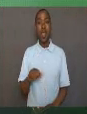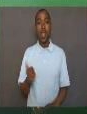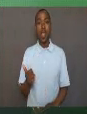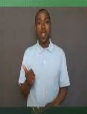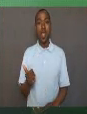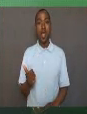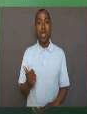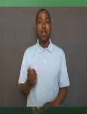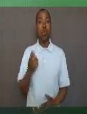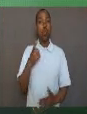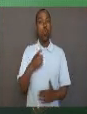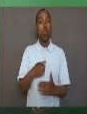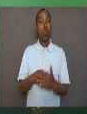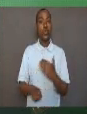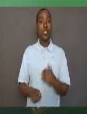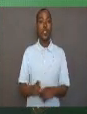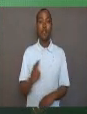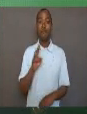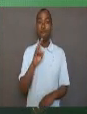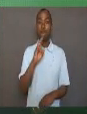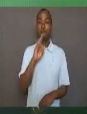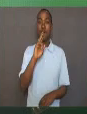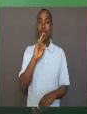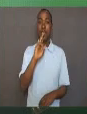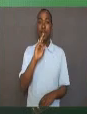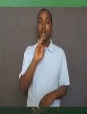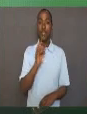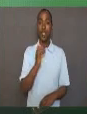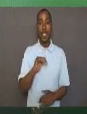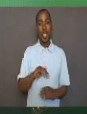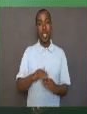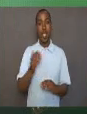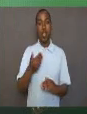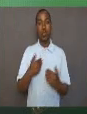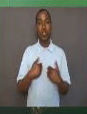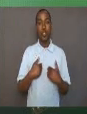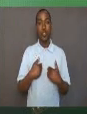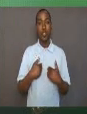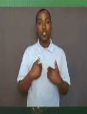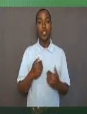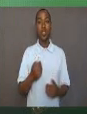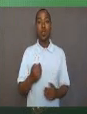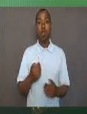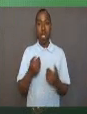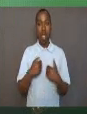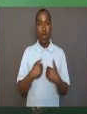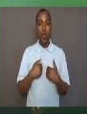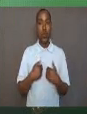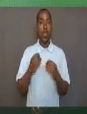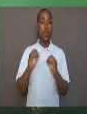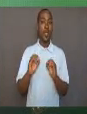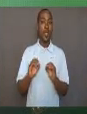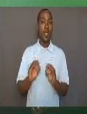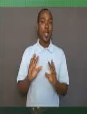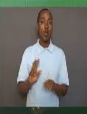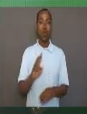the results of the test on items that do or do not